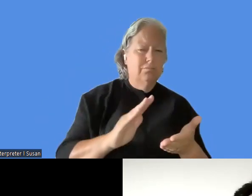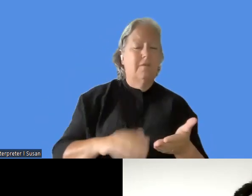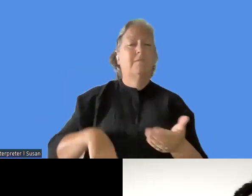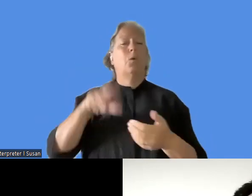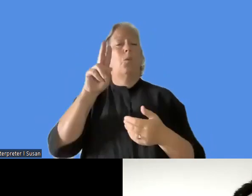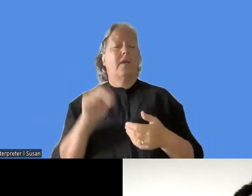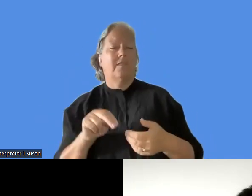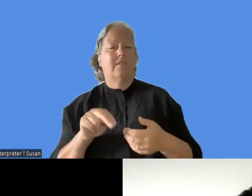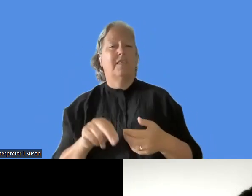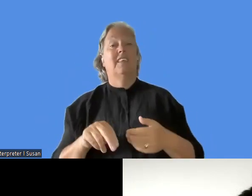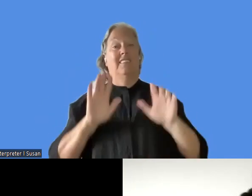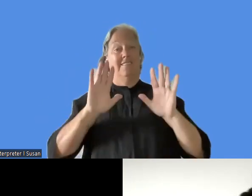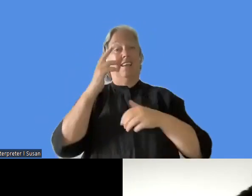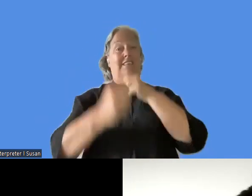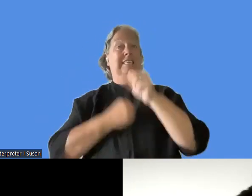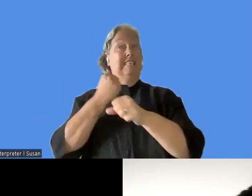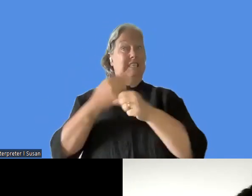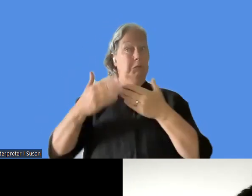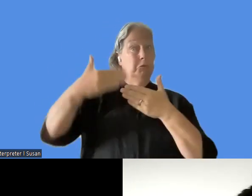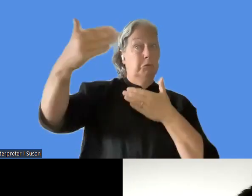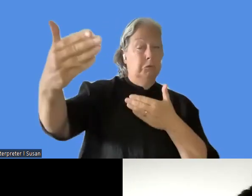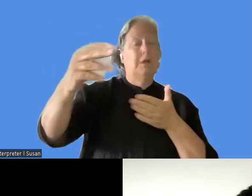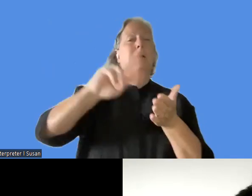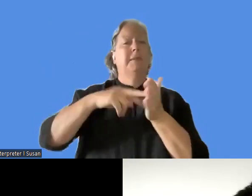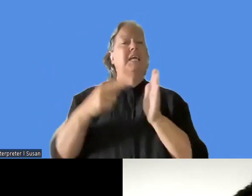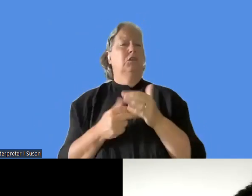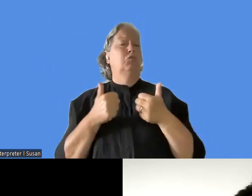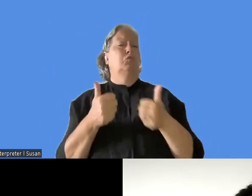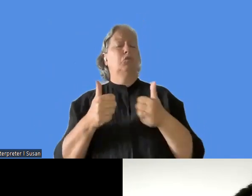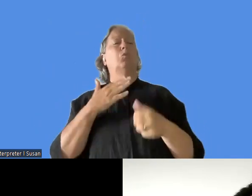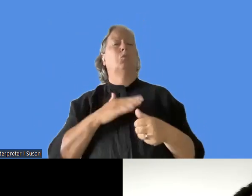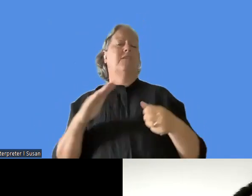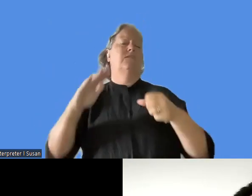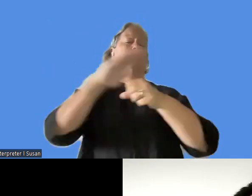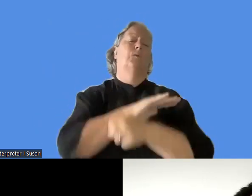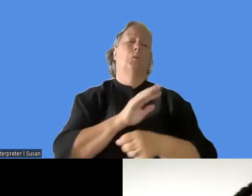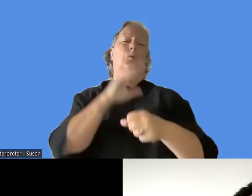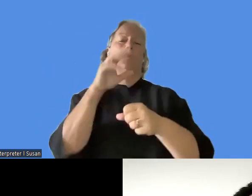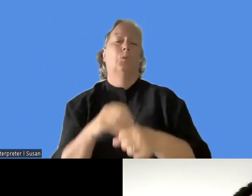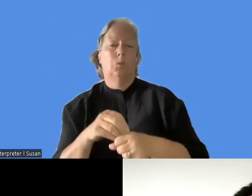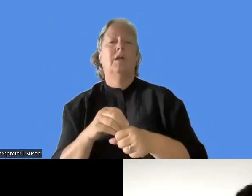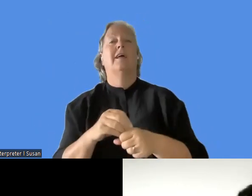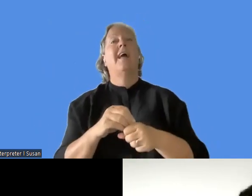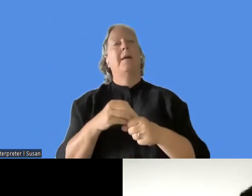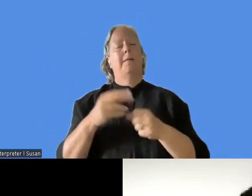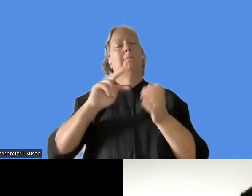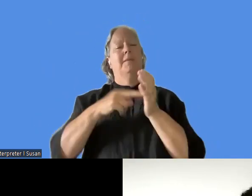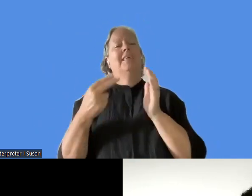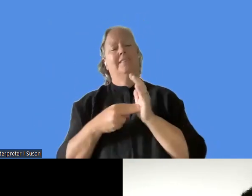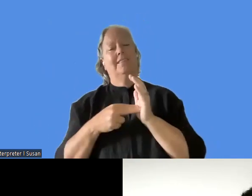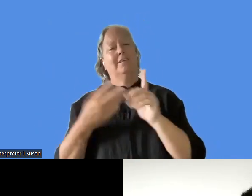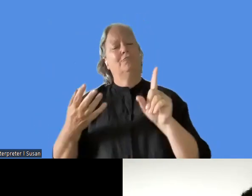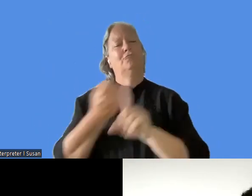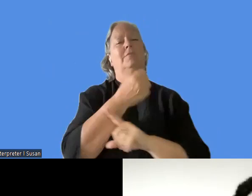10 years ahead of the schedule, laying a solid foundation for their full inclusion and the realization of sustainable development goals. In the process of building